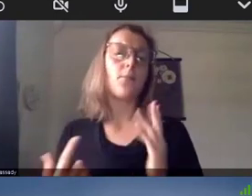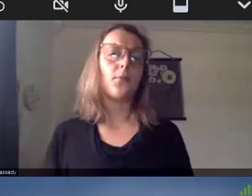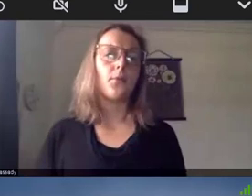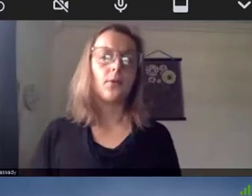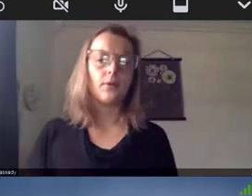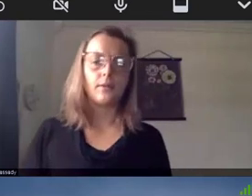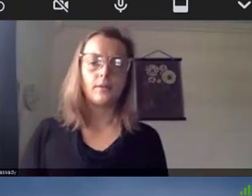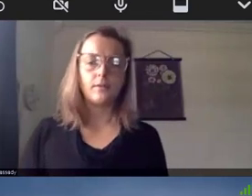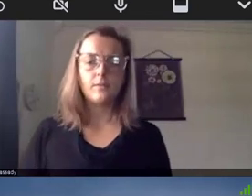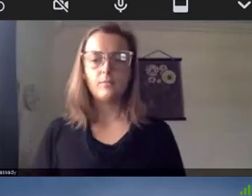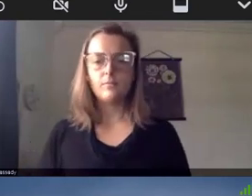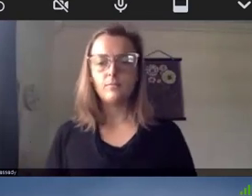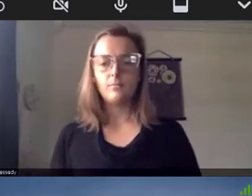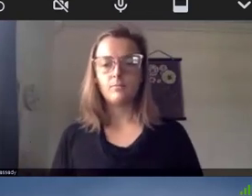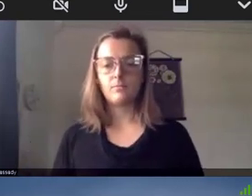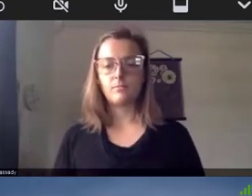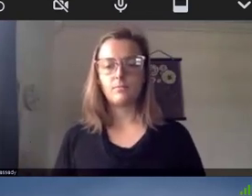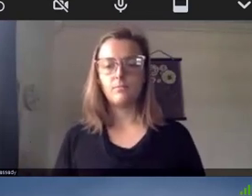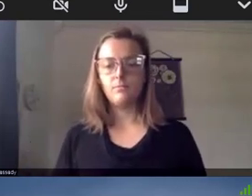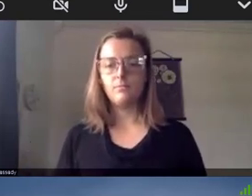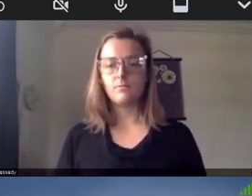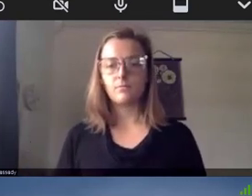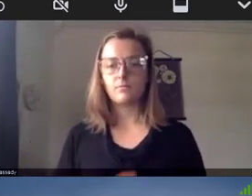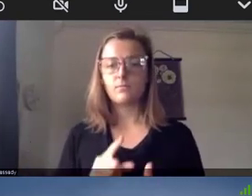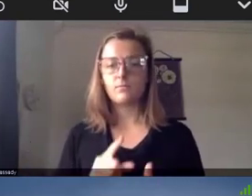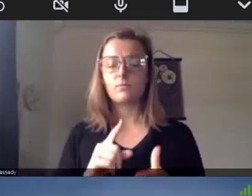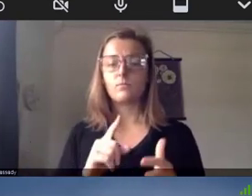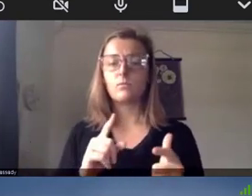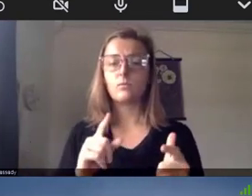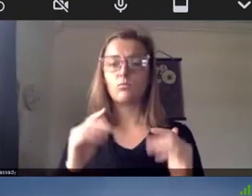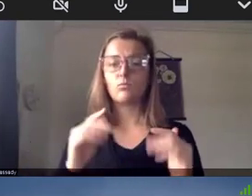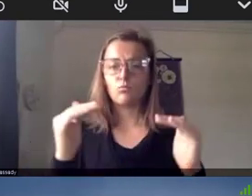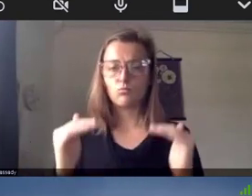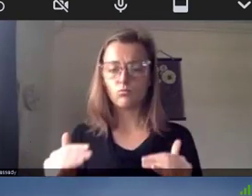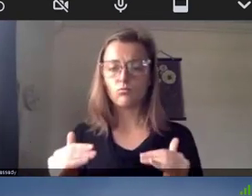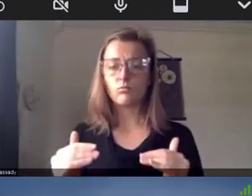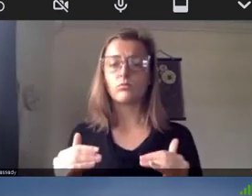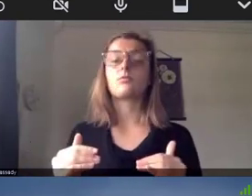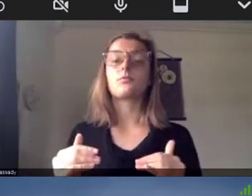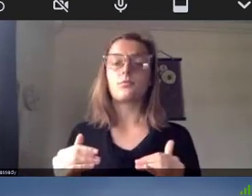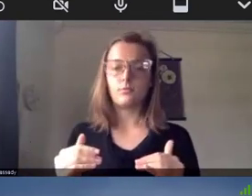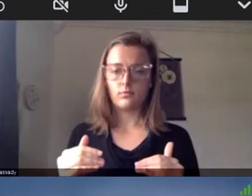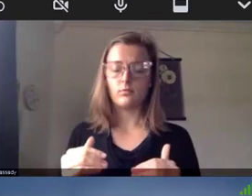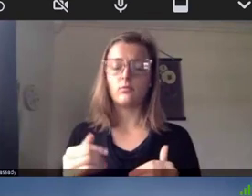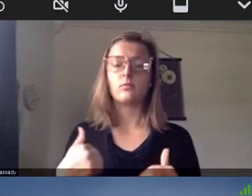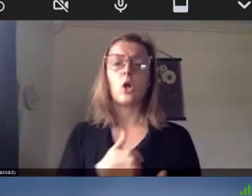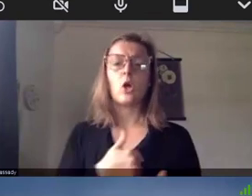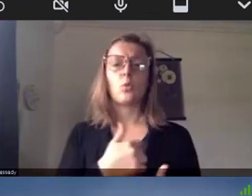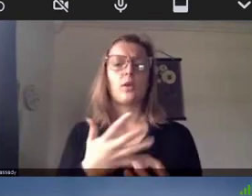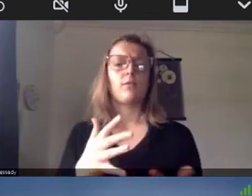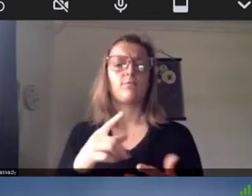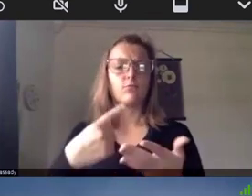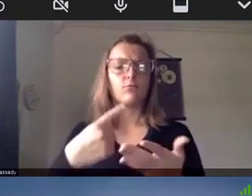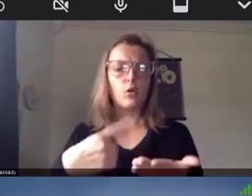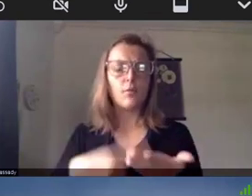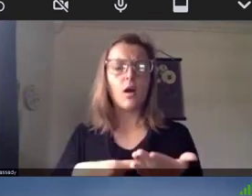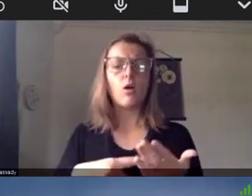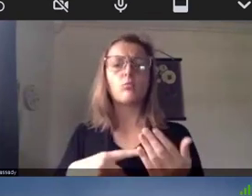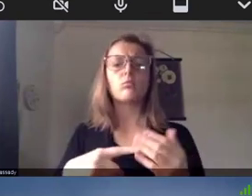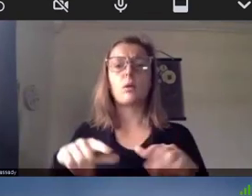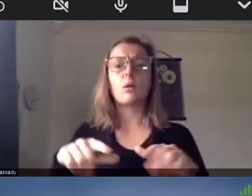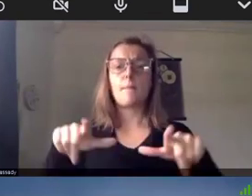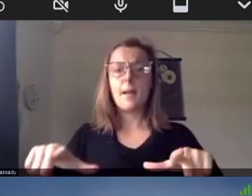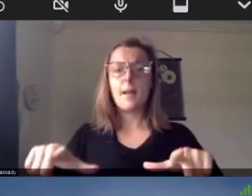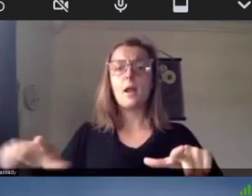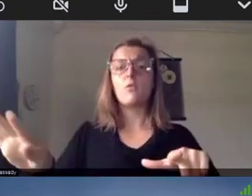So then we talked about not just flow over an external plate, but what happens when we have flow through a tube or a duct, right? And